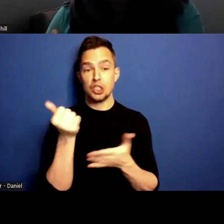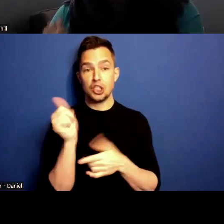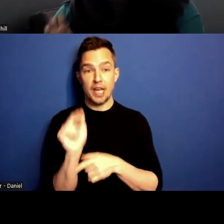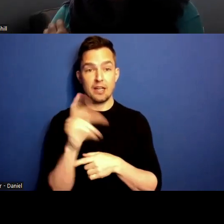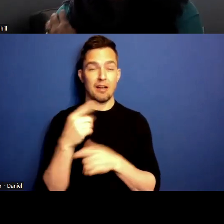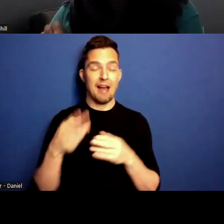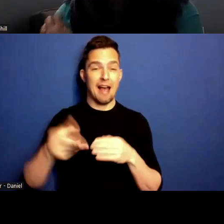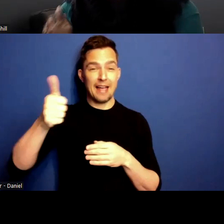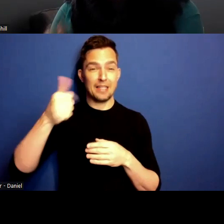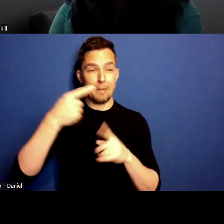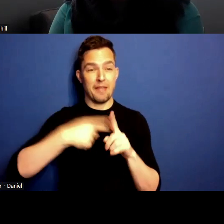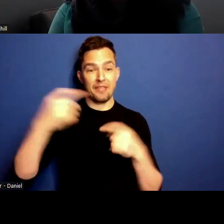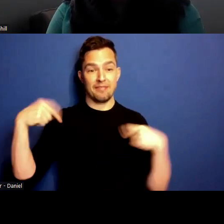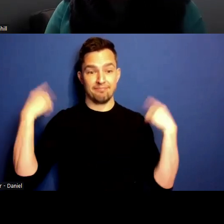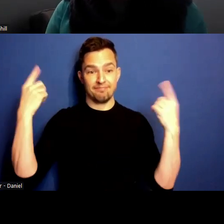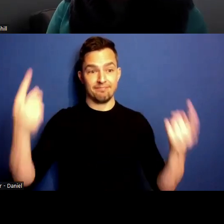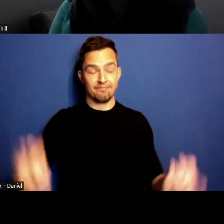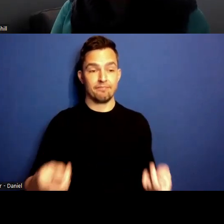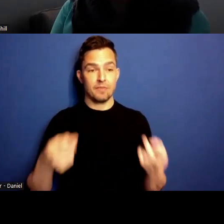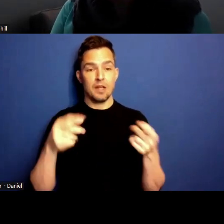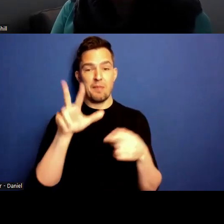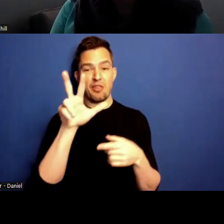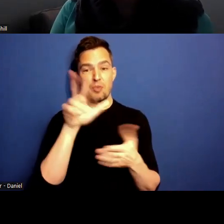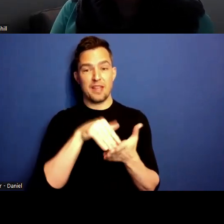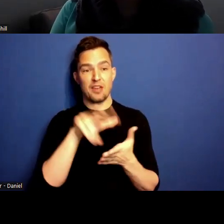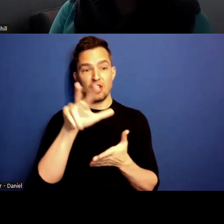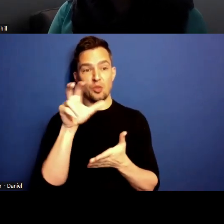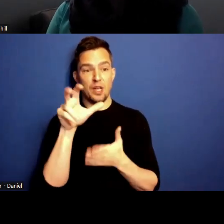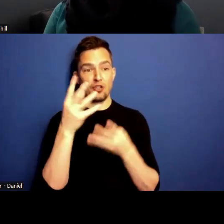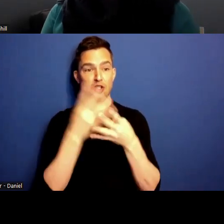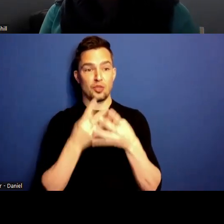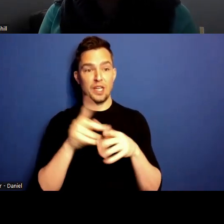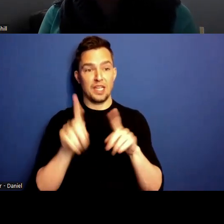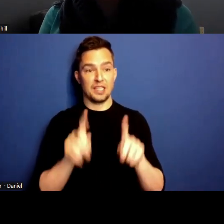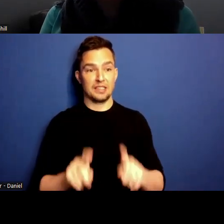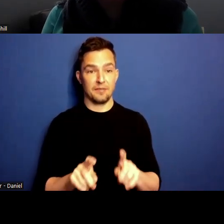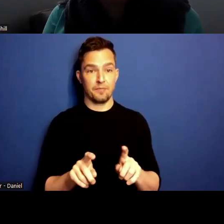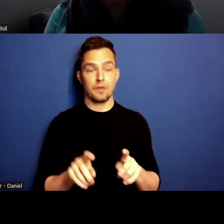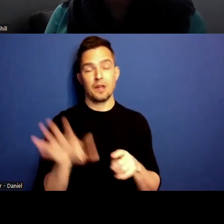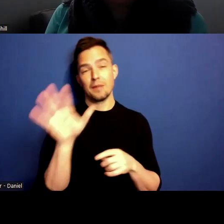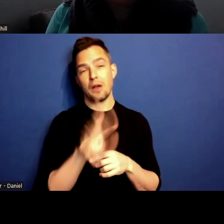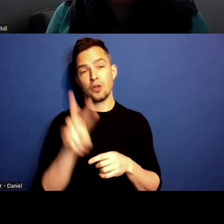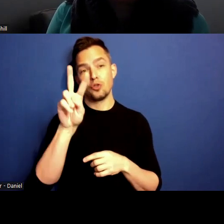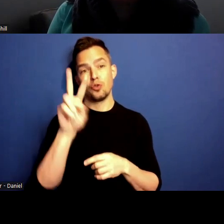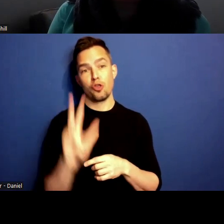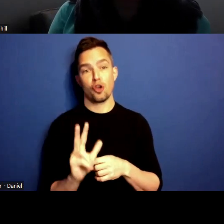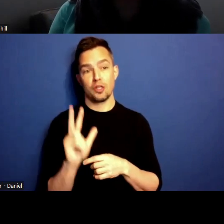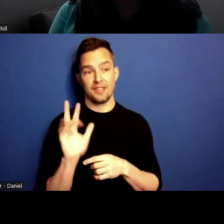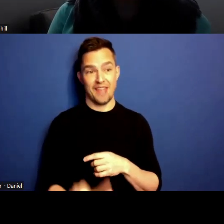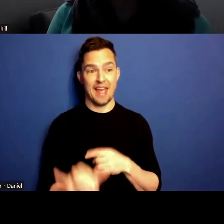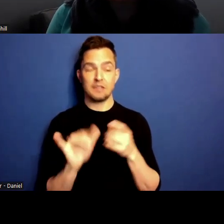highest month ever, which I believe was right around 3,300 screenings. About 2/3 of those are